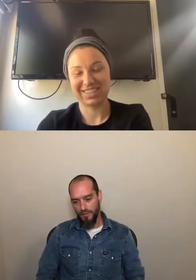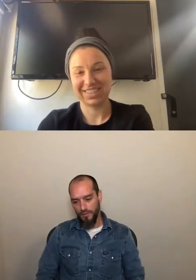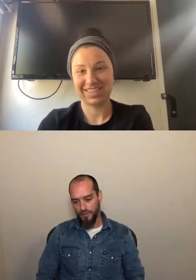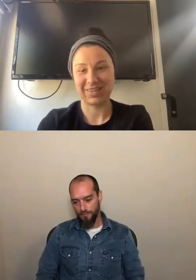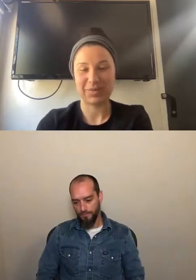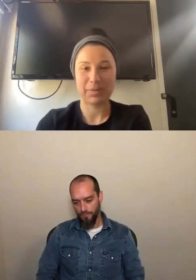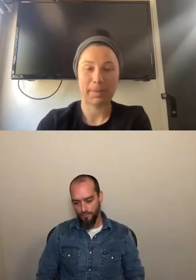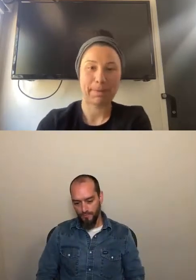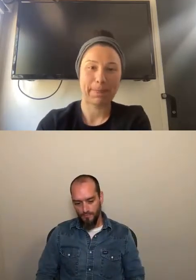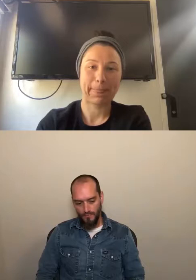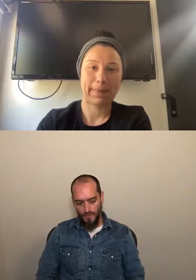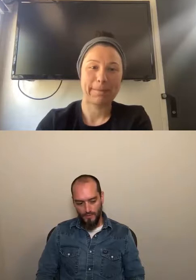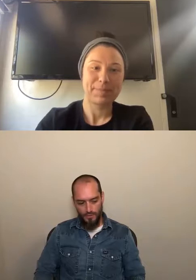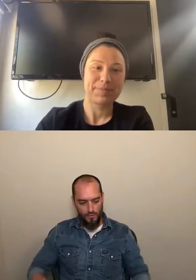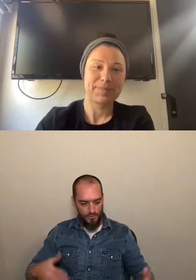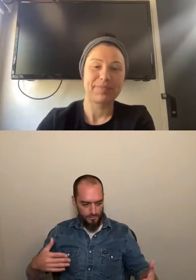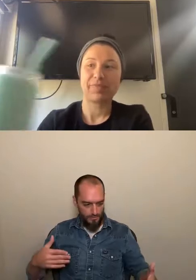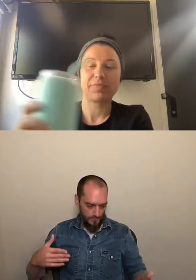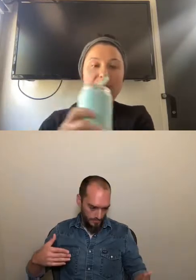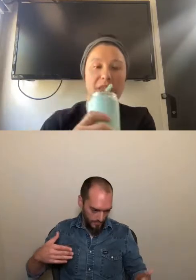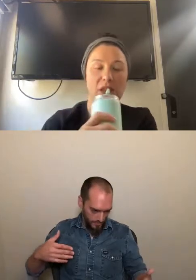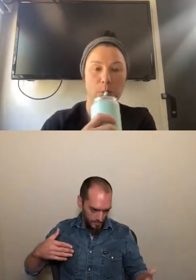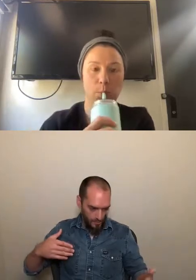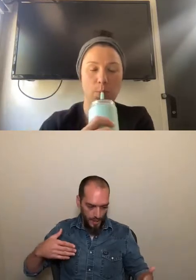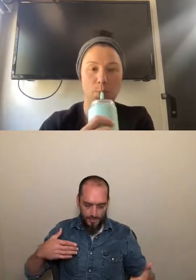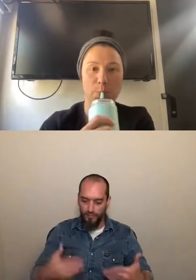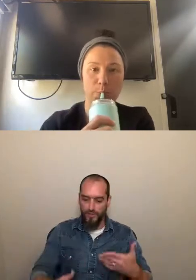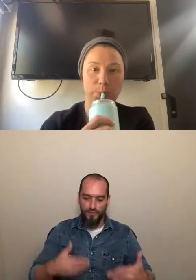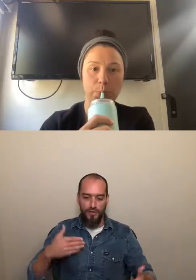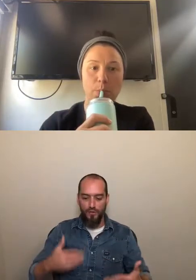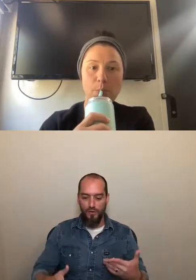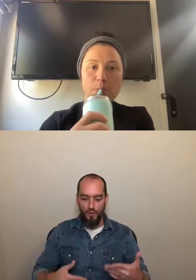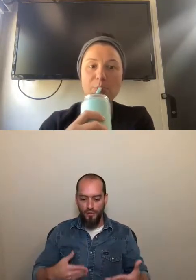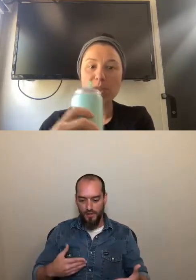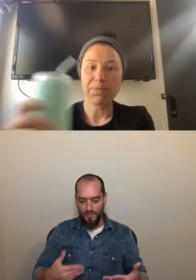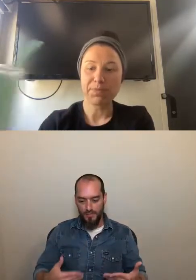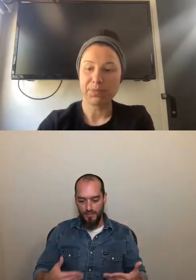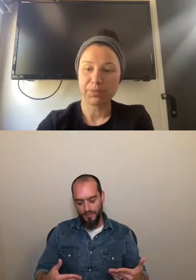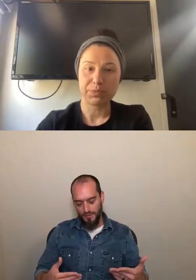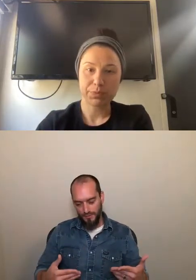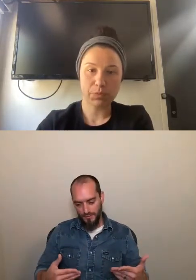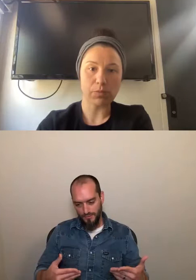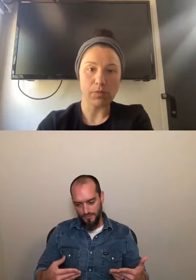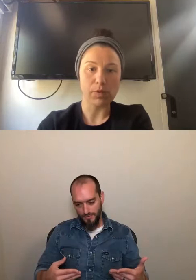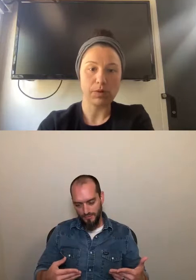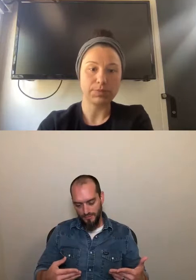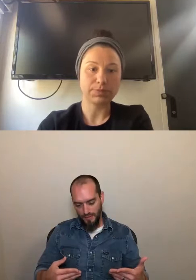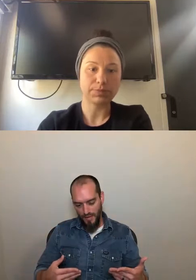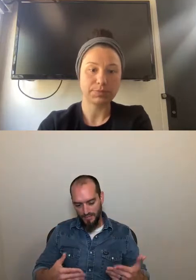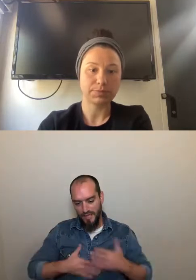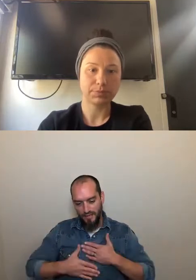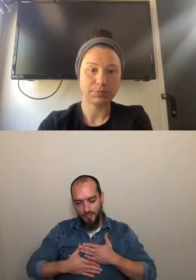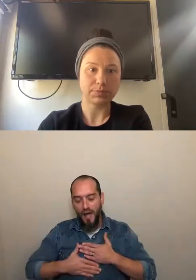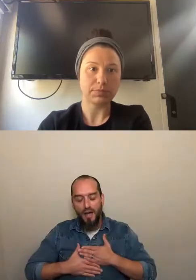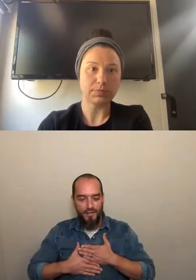talk. But so, you know, by being very, very thorough with our assessments